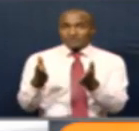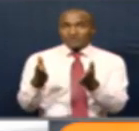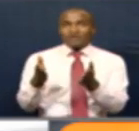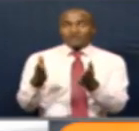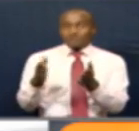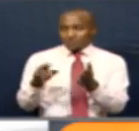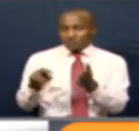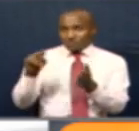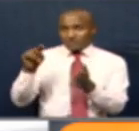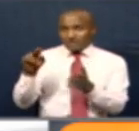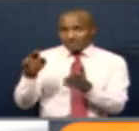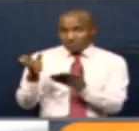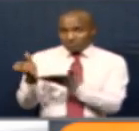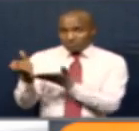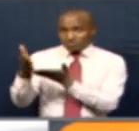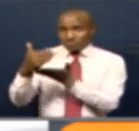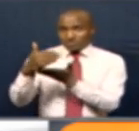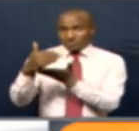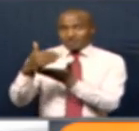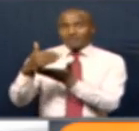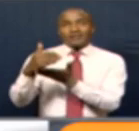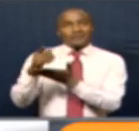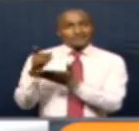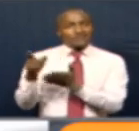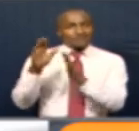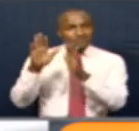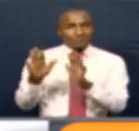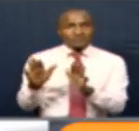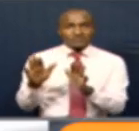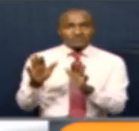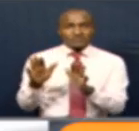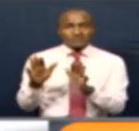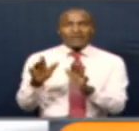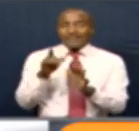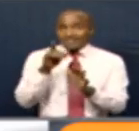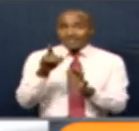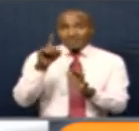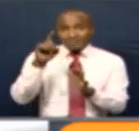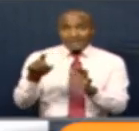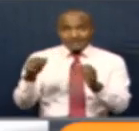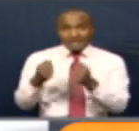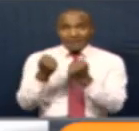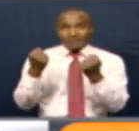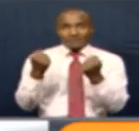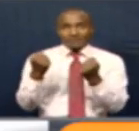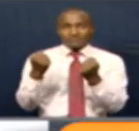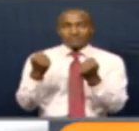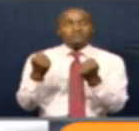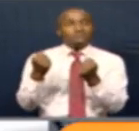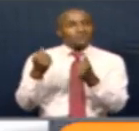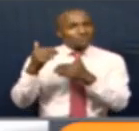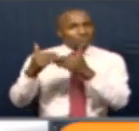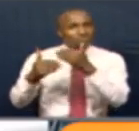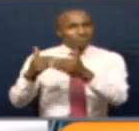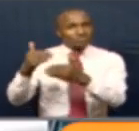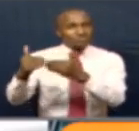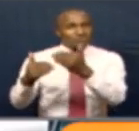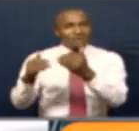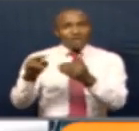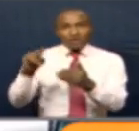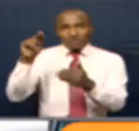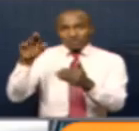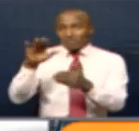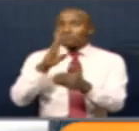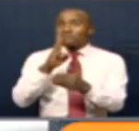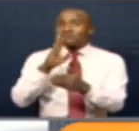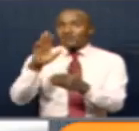Collector is mission critical. Mm-hmm. Right, that has to happen, and it's work in progress. The Northern Collector takes